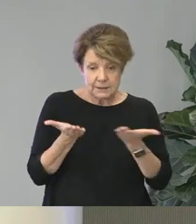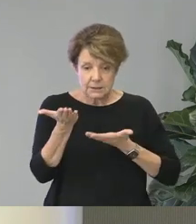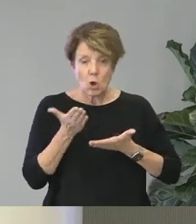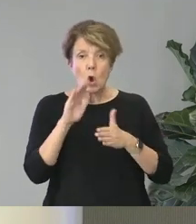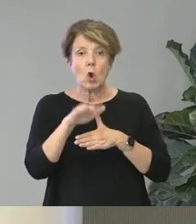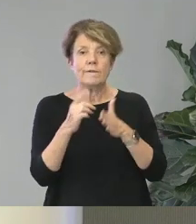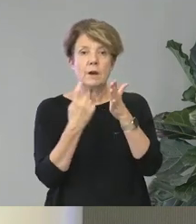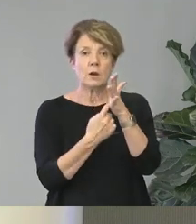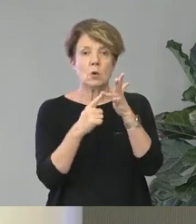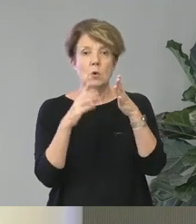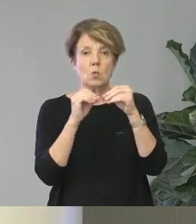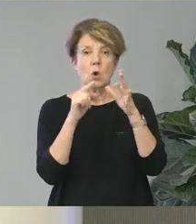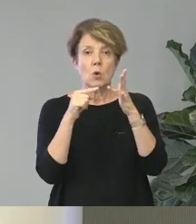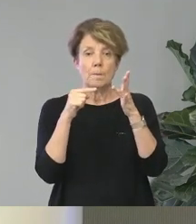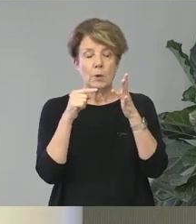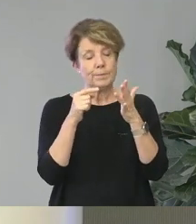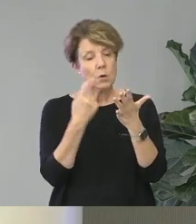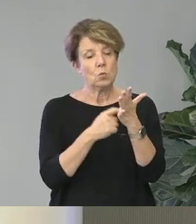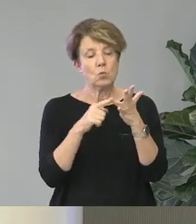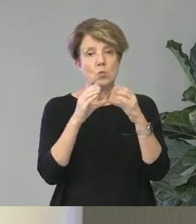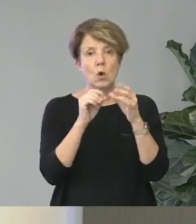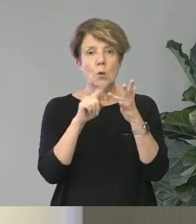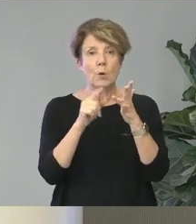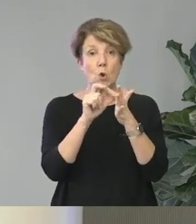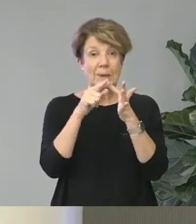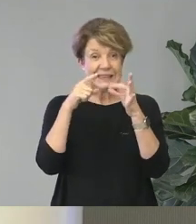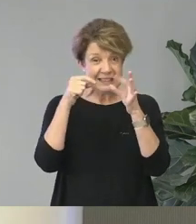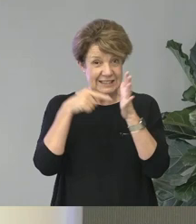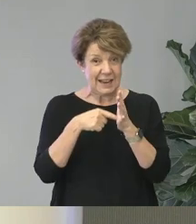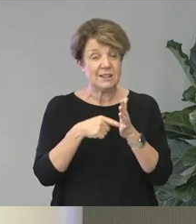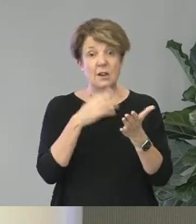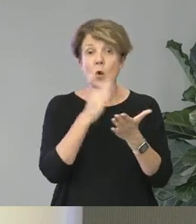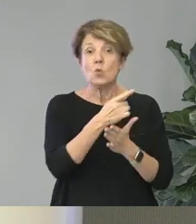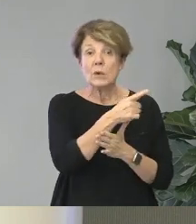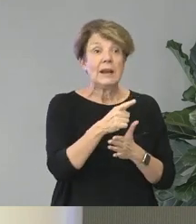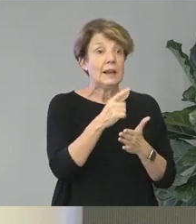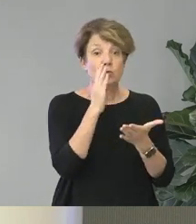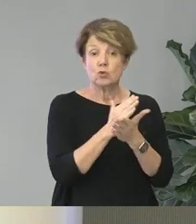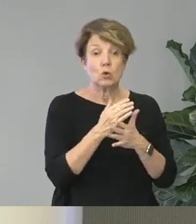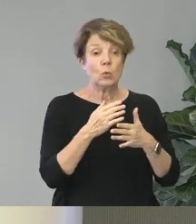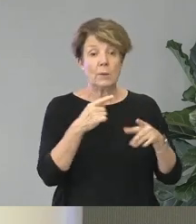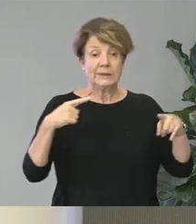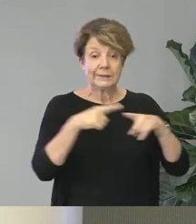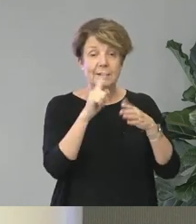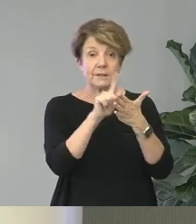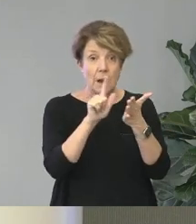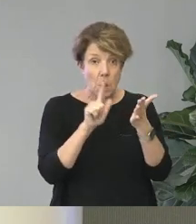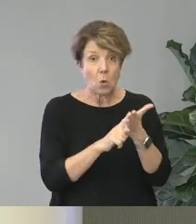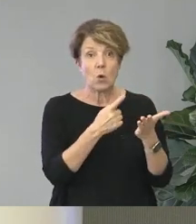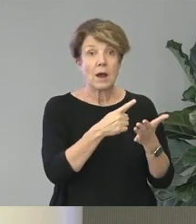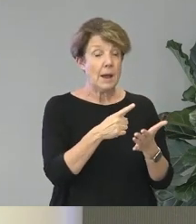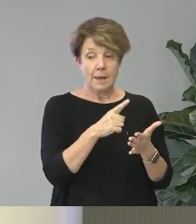Robodebt, indicating that concerns about illegality of the scheme were disregarded by ministers overseeing the